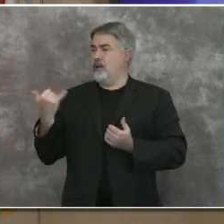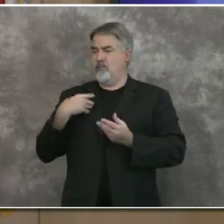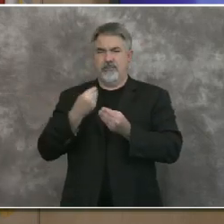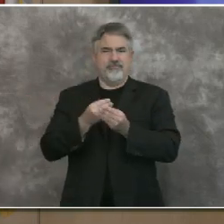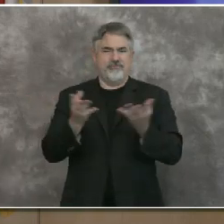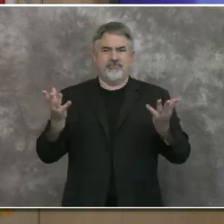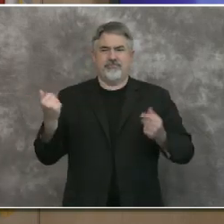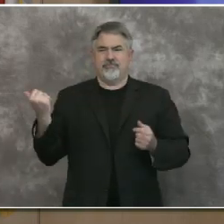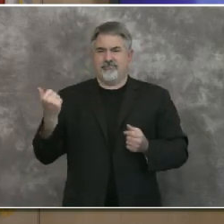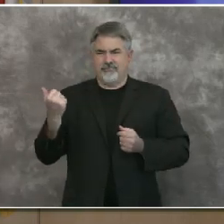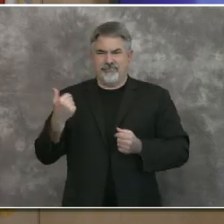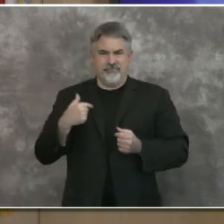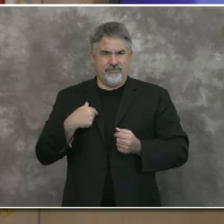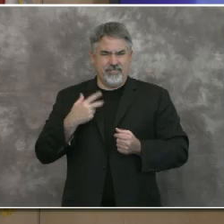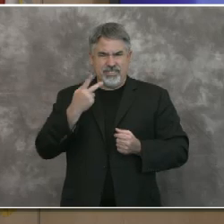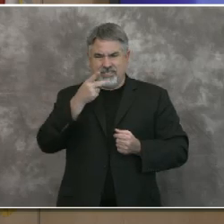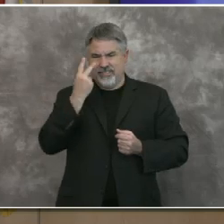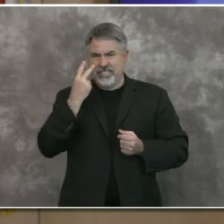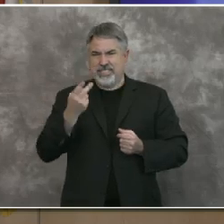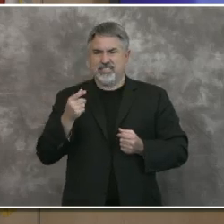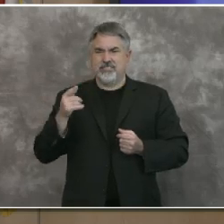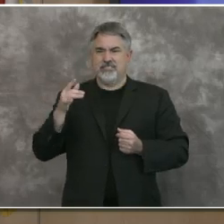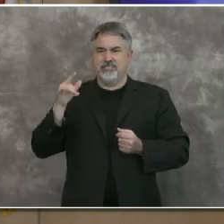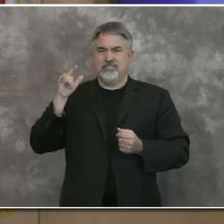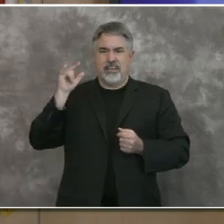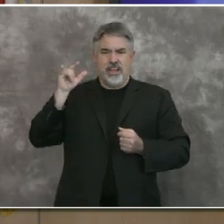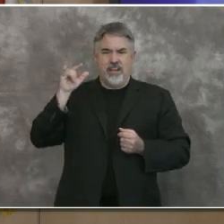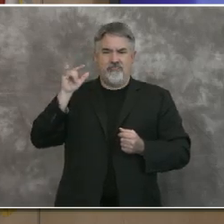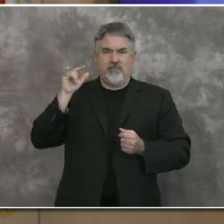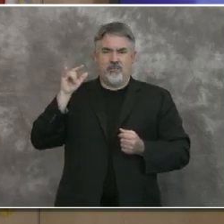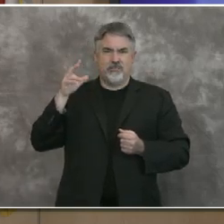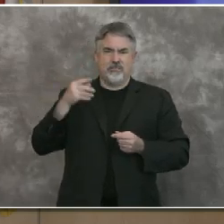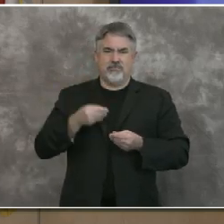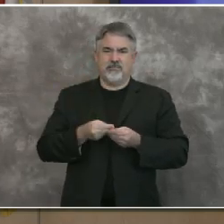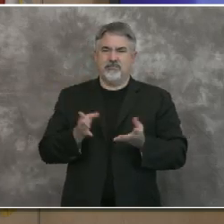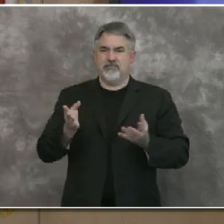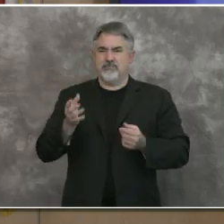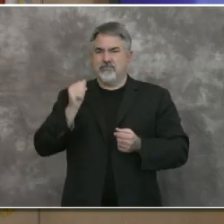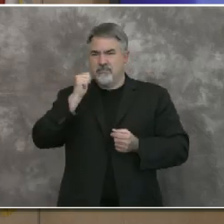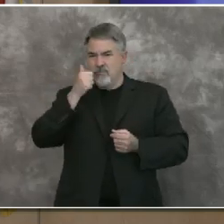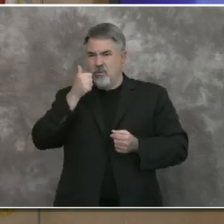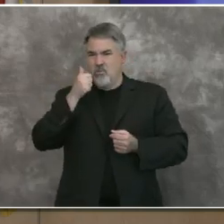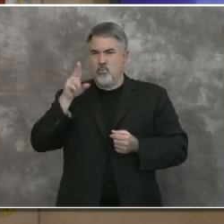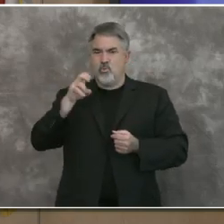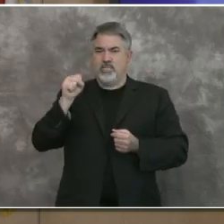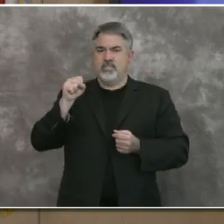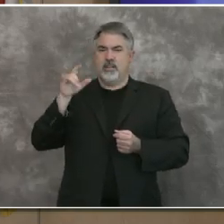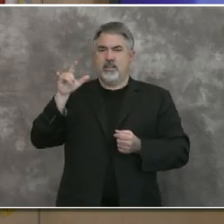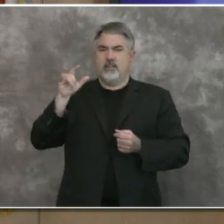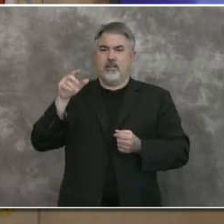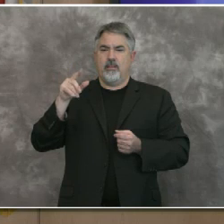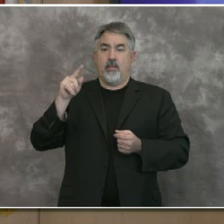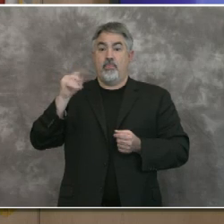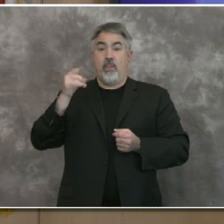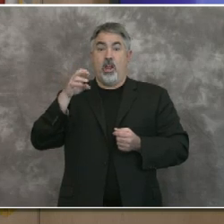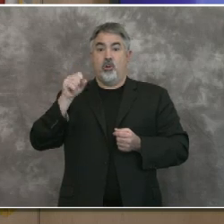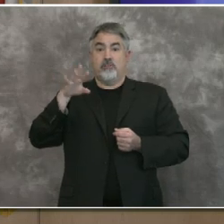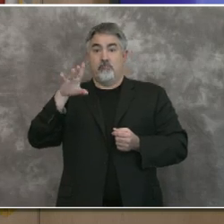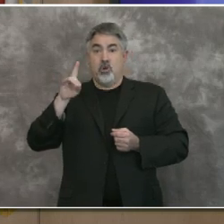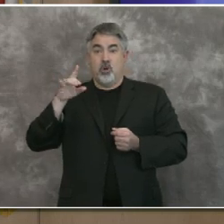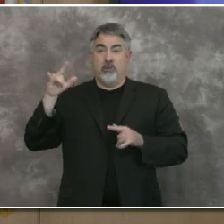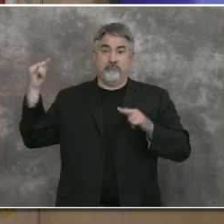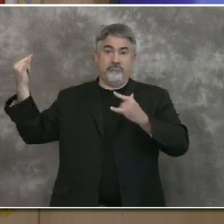seen, I believe, the Air Force put out a notification, but tomorrow the U.S. Air Force Thunderbirds will be performing